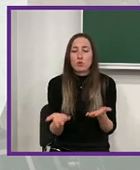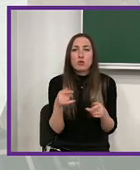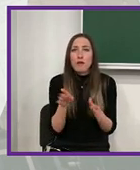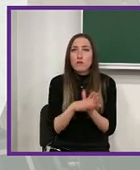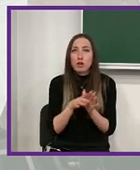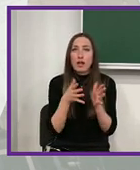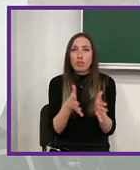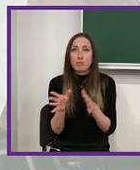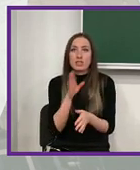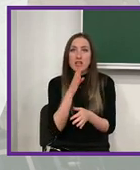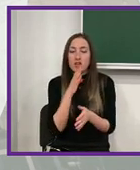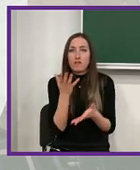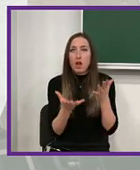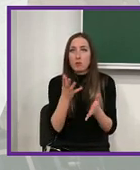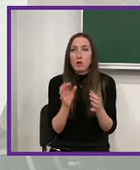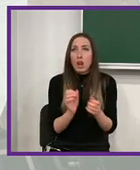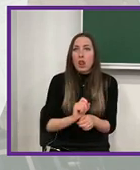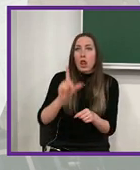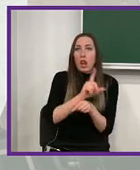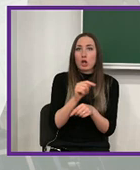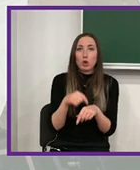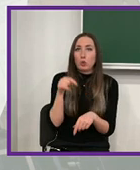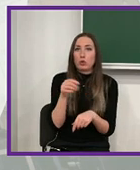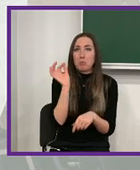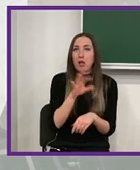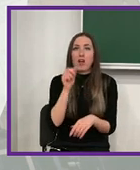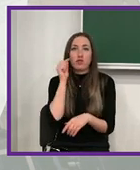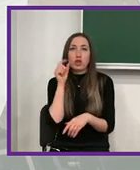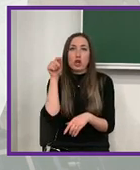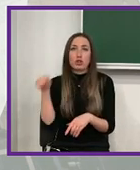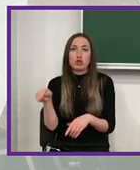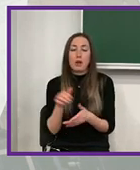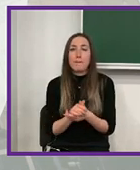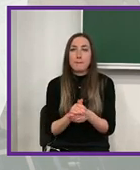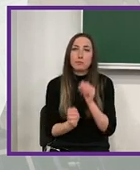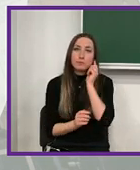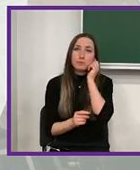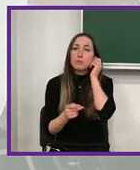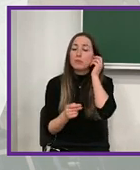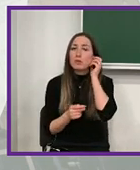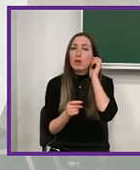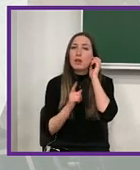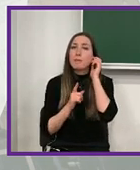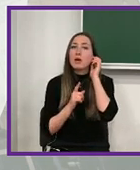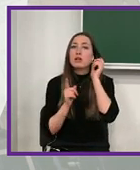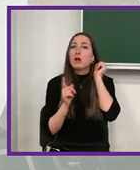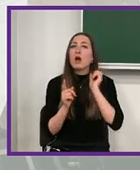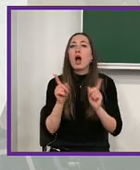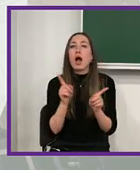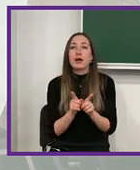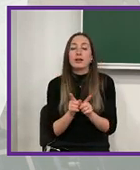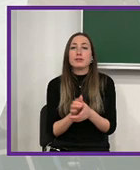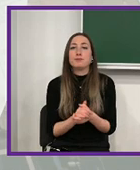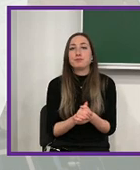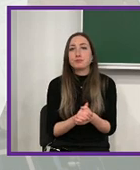very often know that very often state norms are actually set at the level which is safe for men, simply because it was done this way for a number of